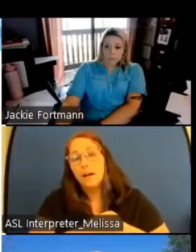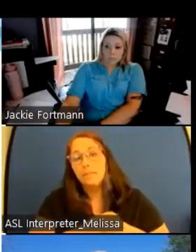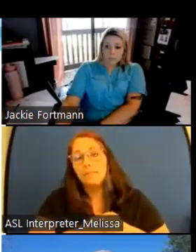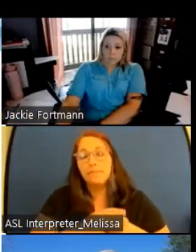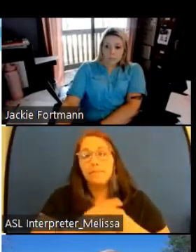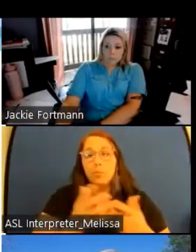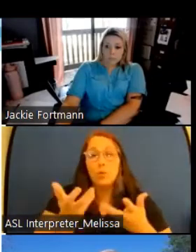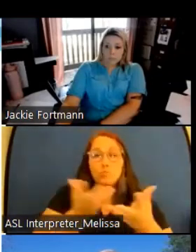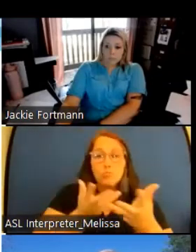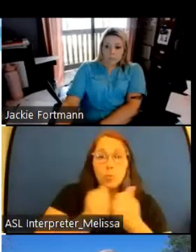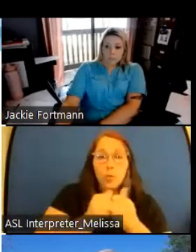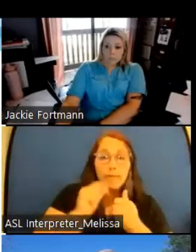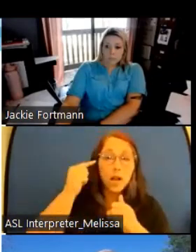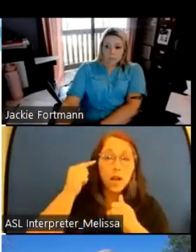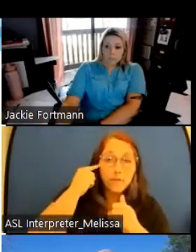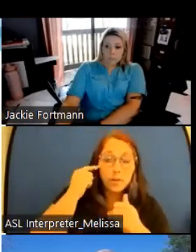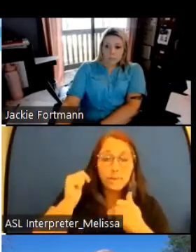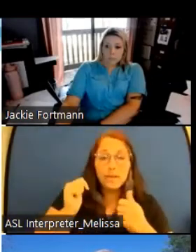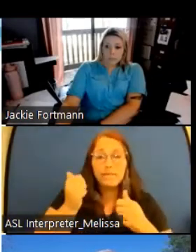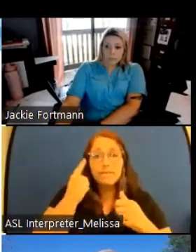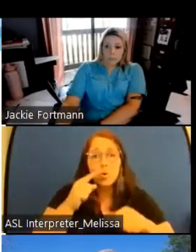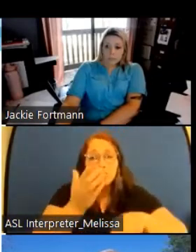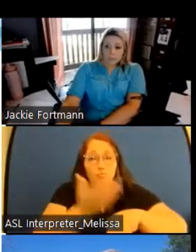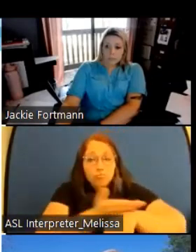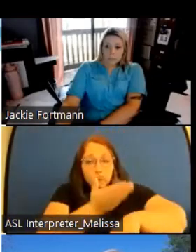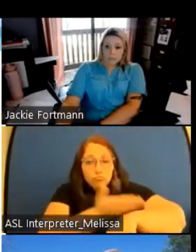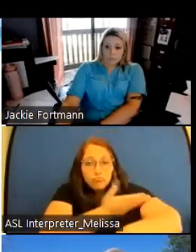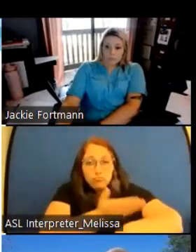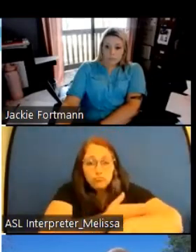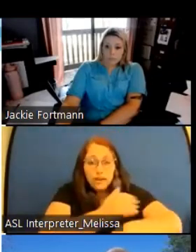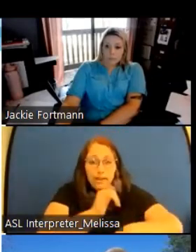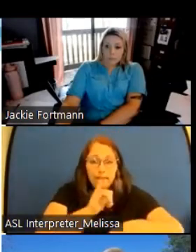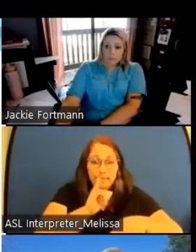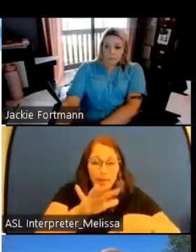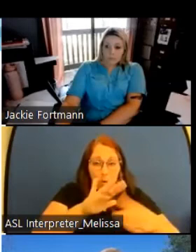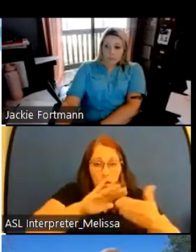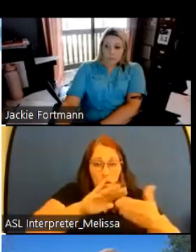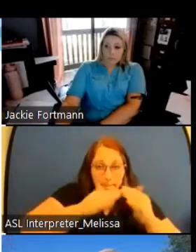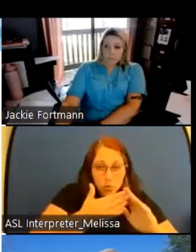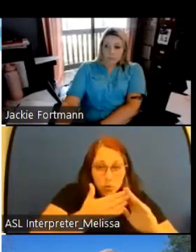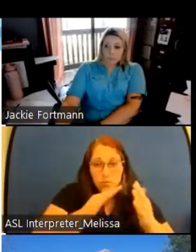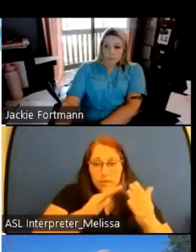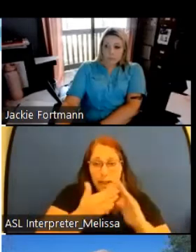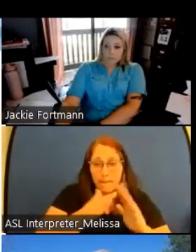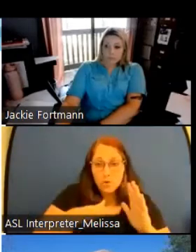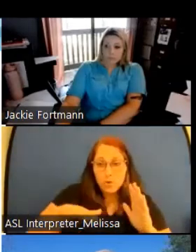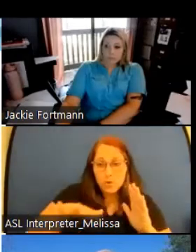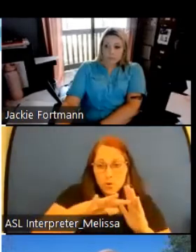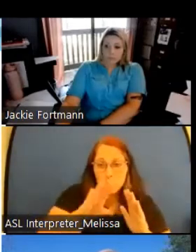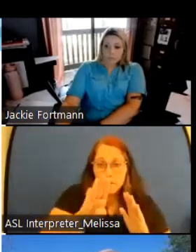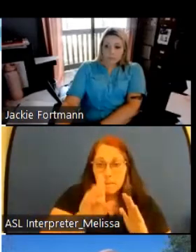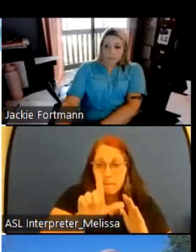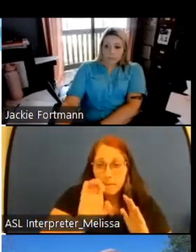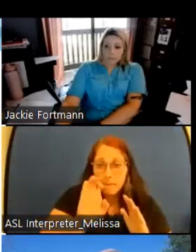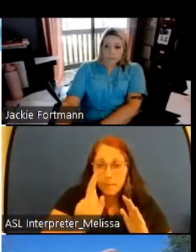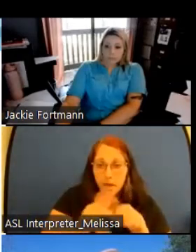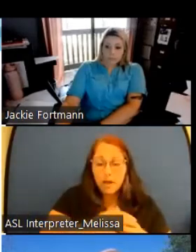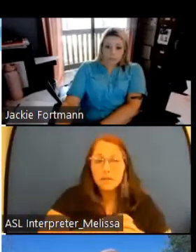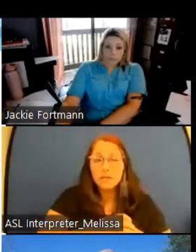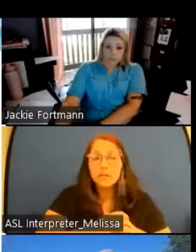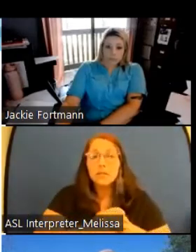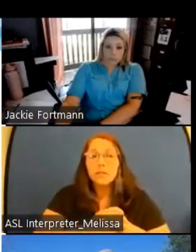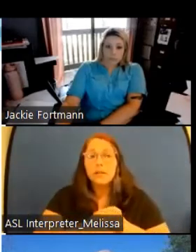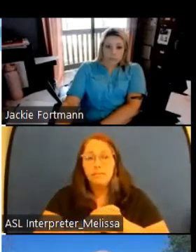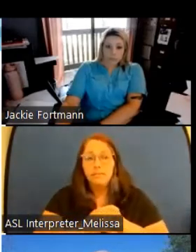up whole neighborhoods and providing new housing to low-income homeowners. We are the Housing Choice